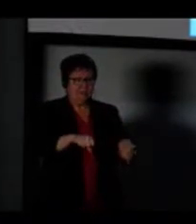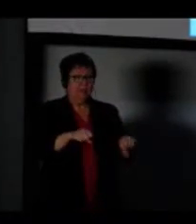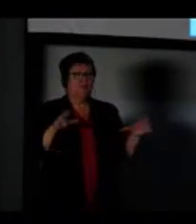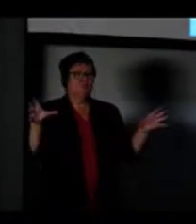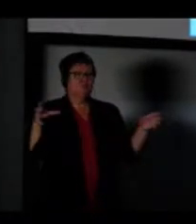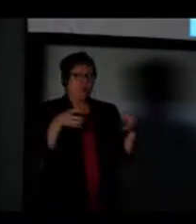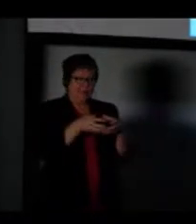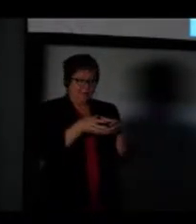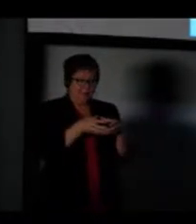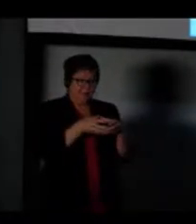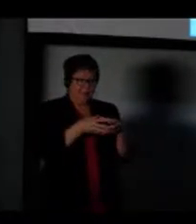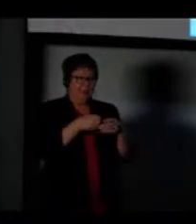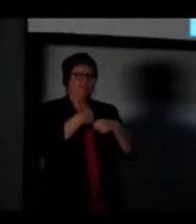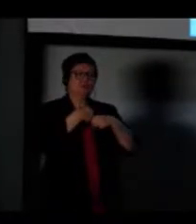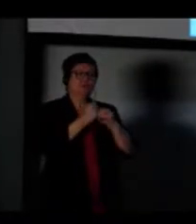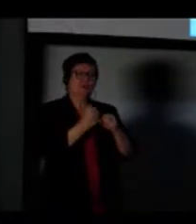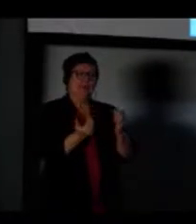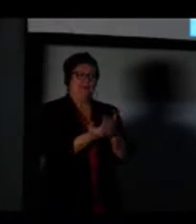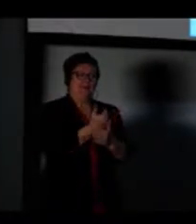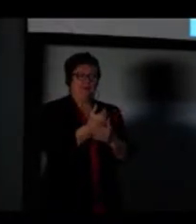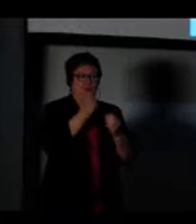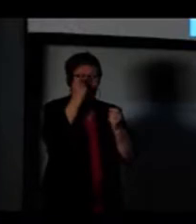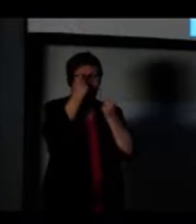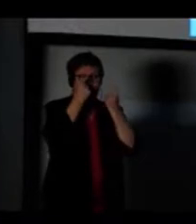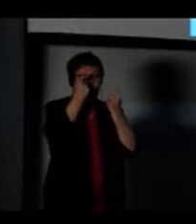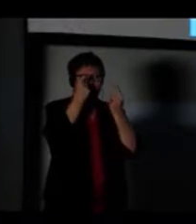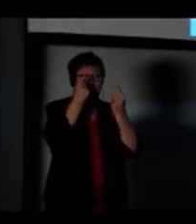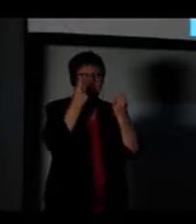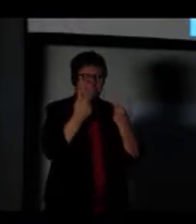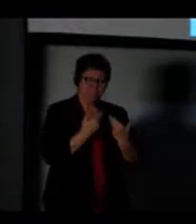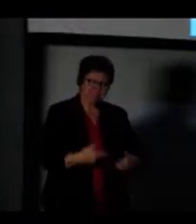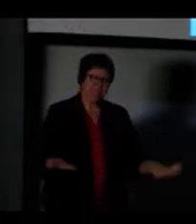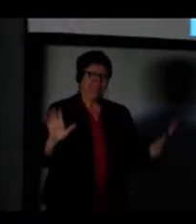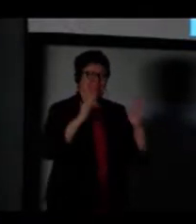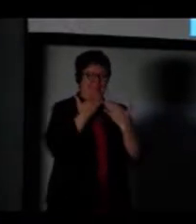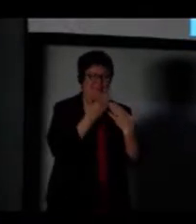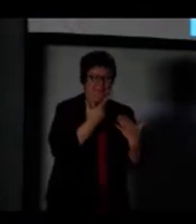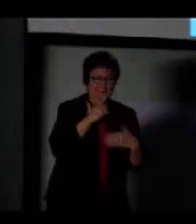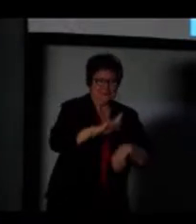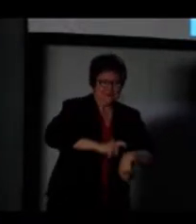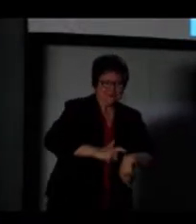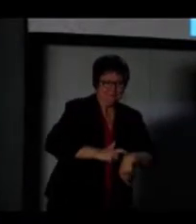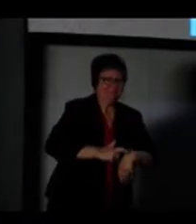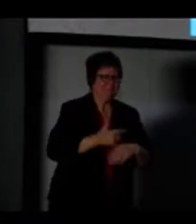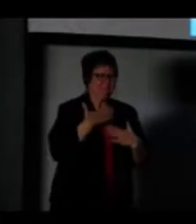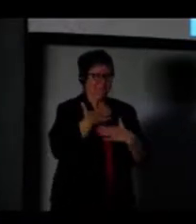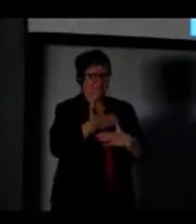the new Enlightenment. Thank you for your time. It's a pleasure to talk to you.